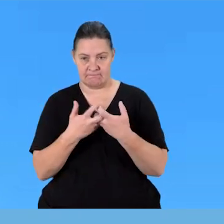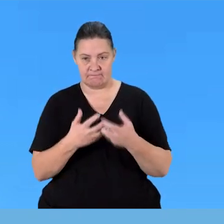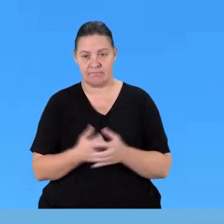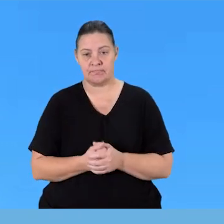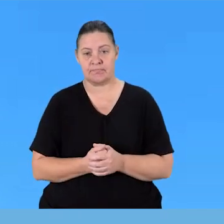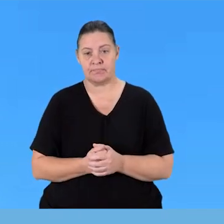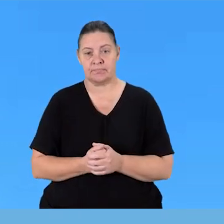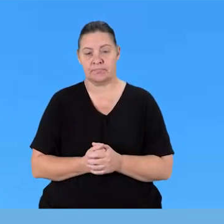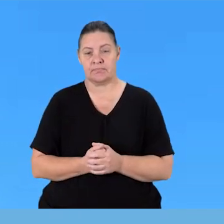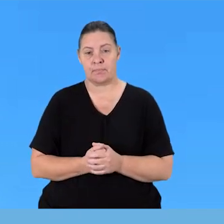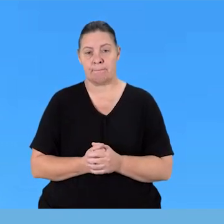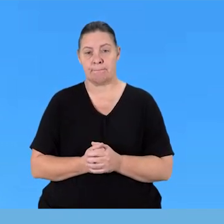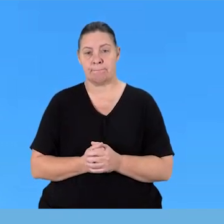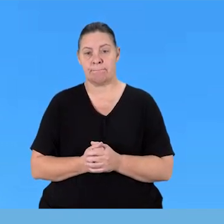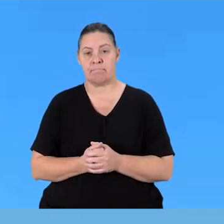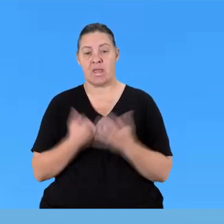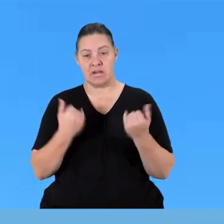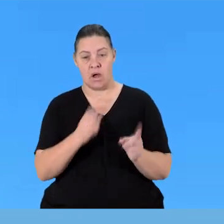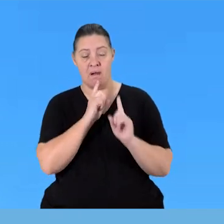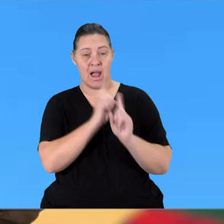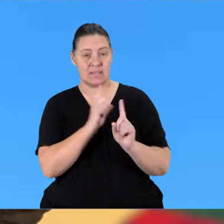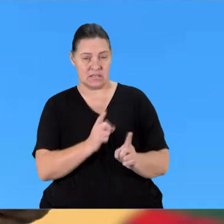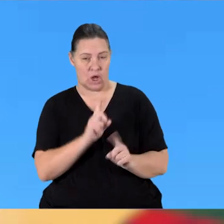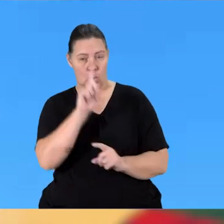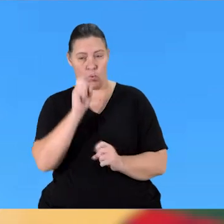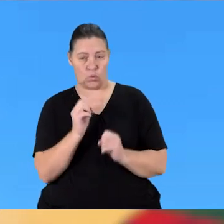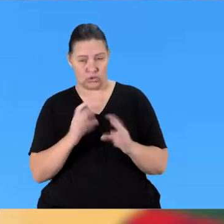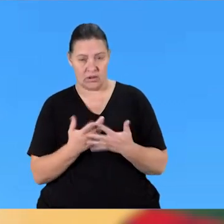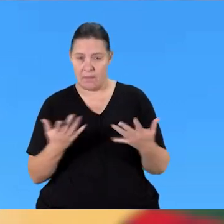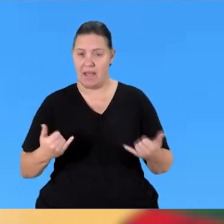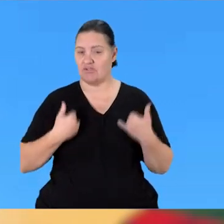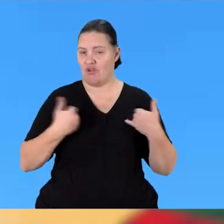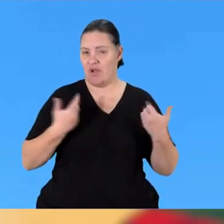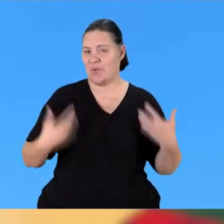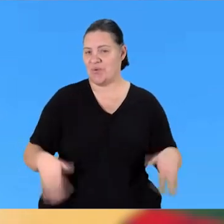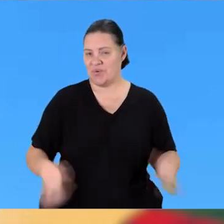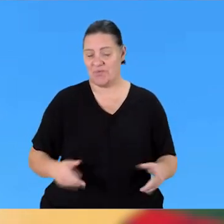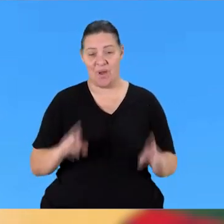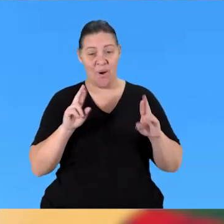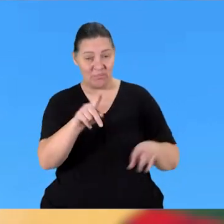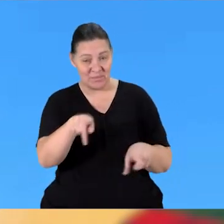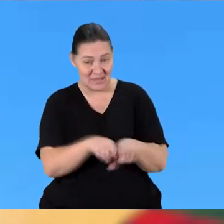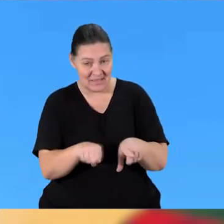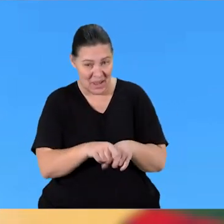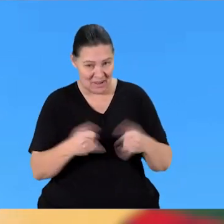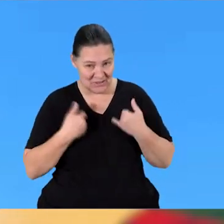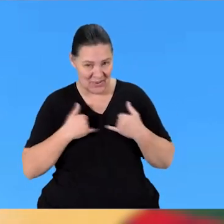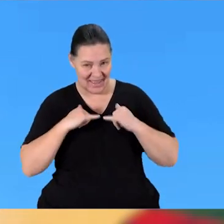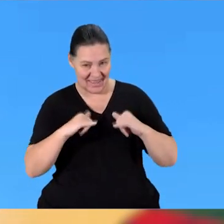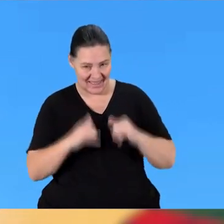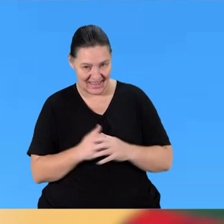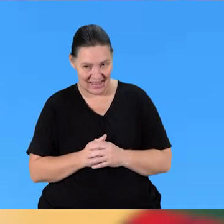equation. Now, we've answered a lot of questions, and it was fun for me. I hope it was as fun for you as it was for me.